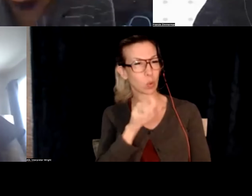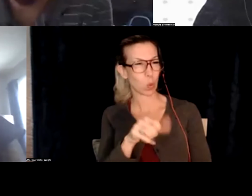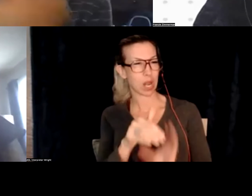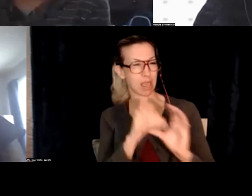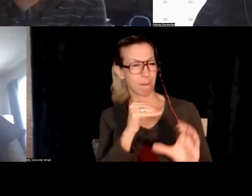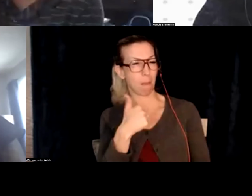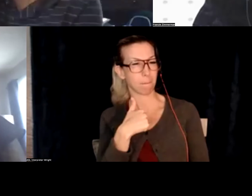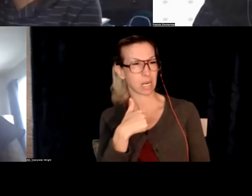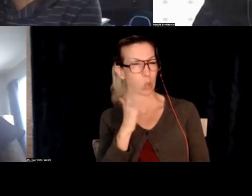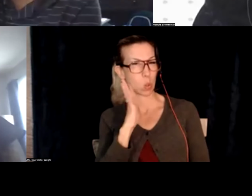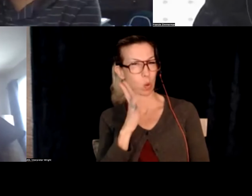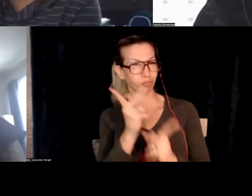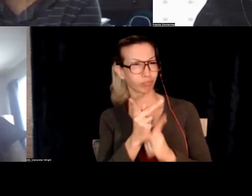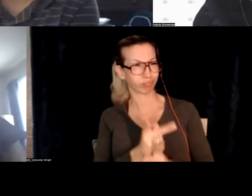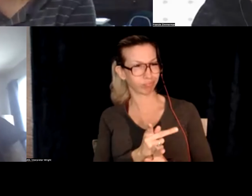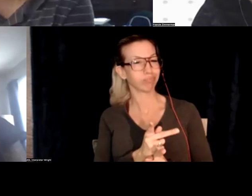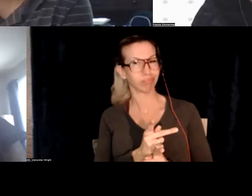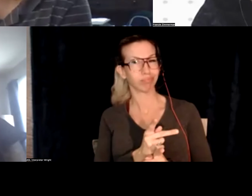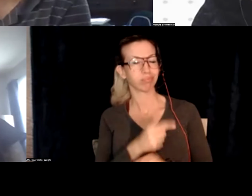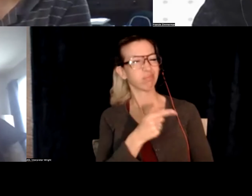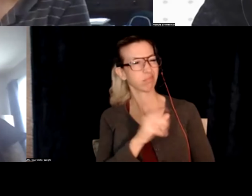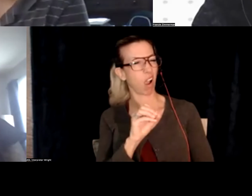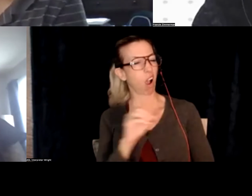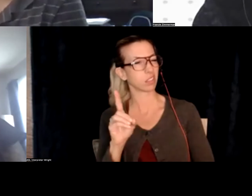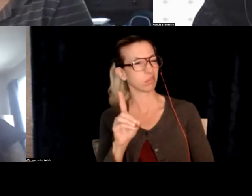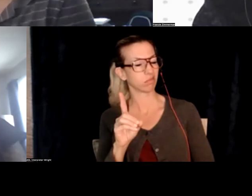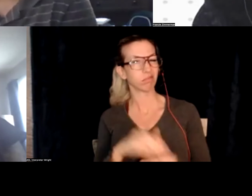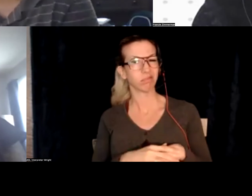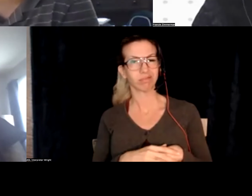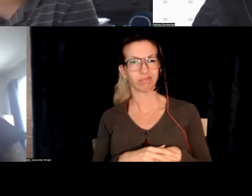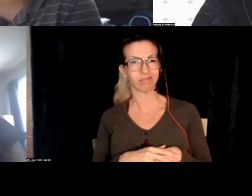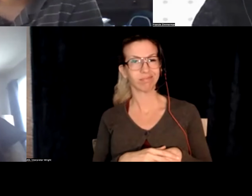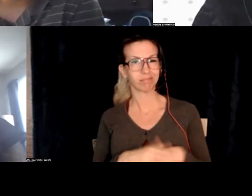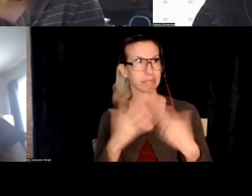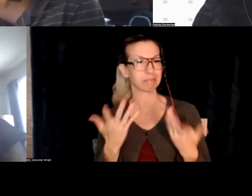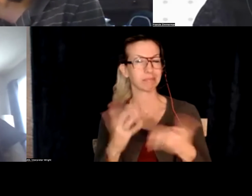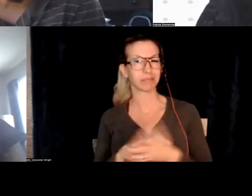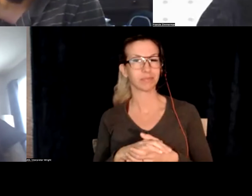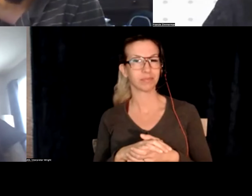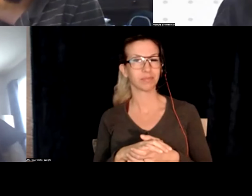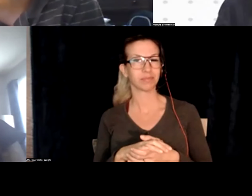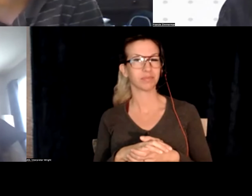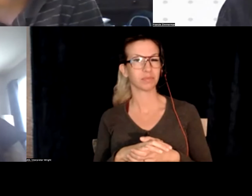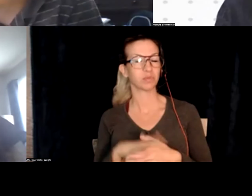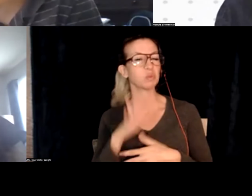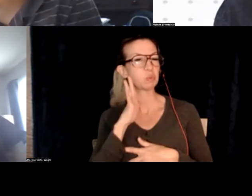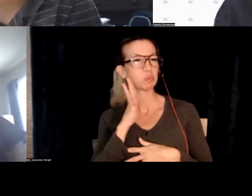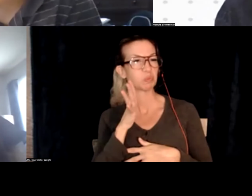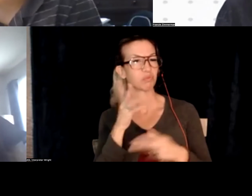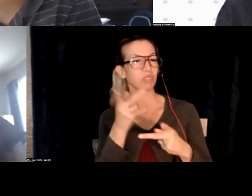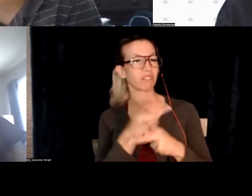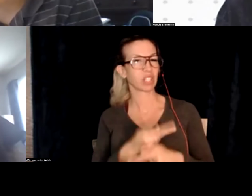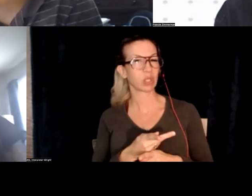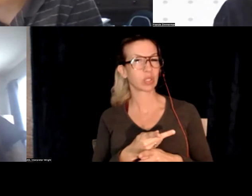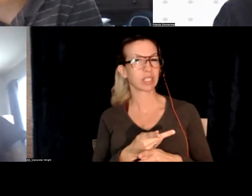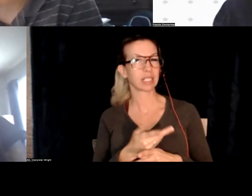me and we'll try to track it down, because that's odd. But we'll see if we can get better